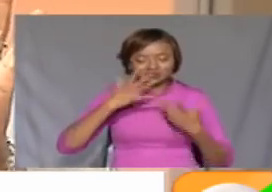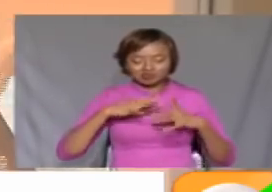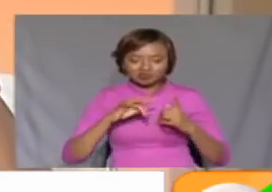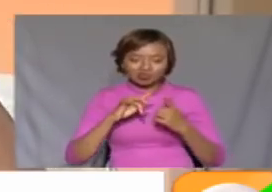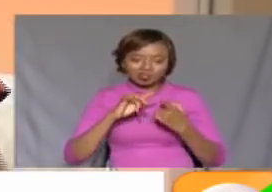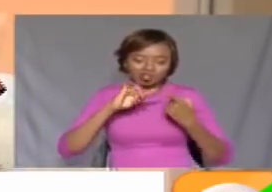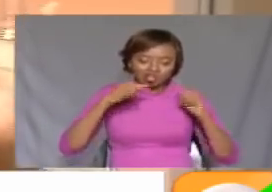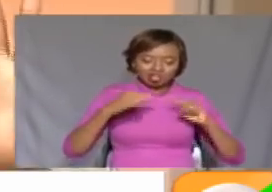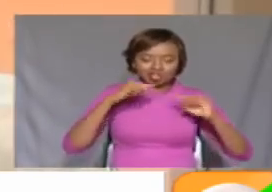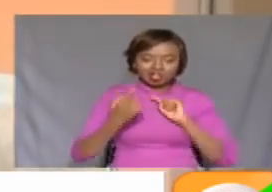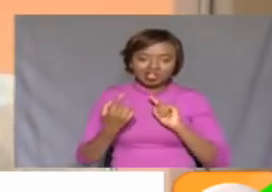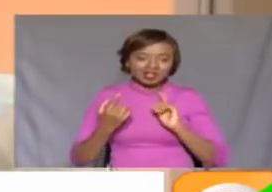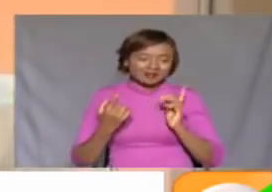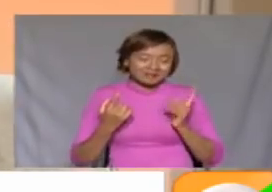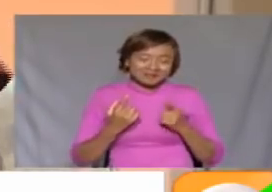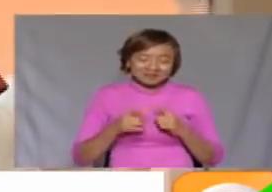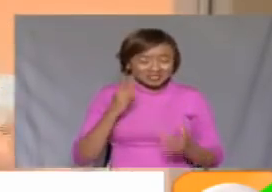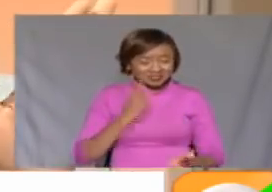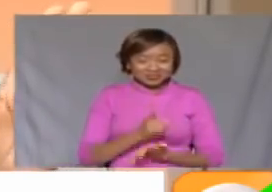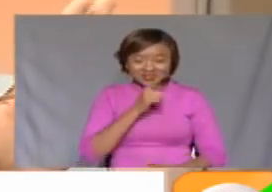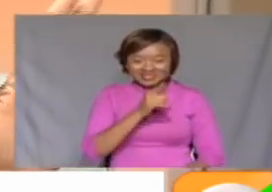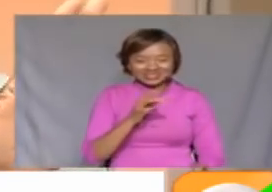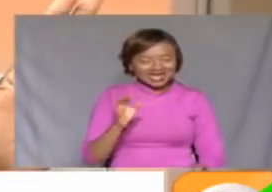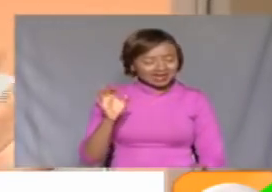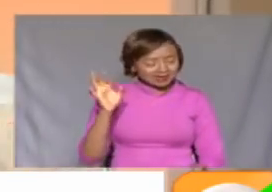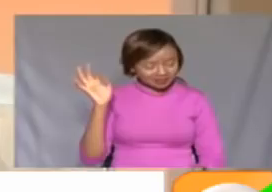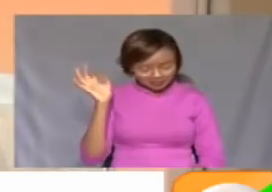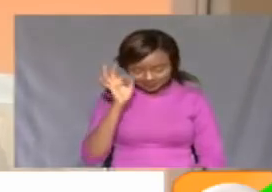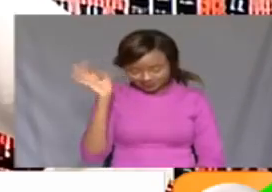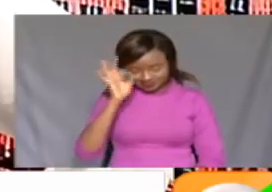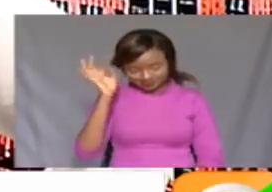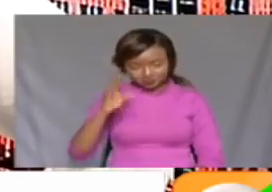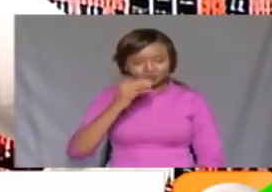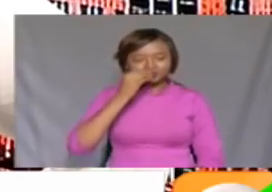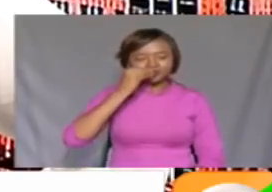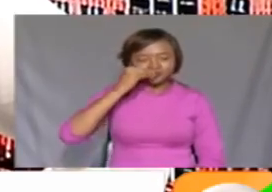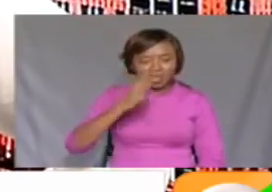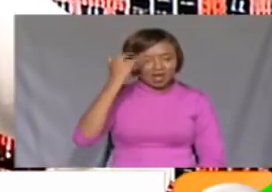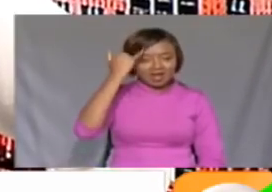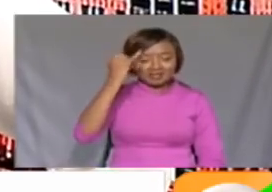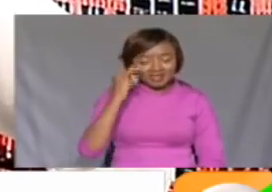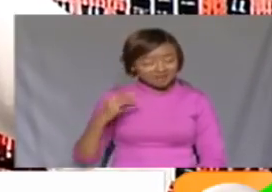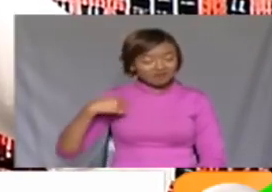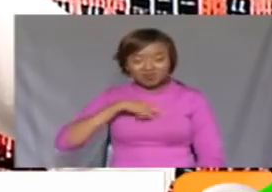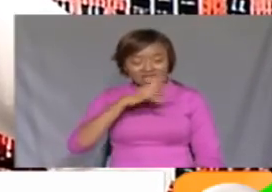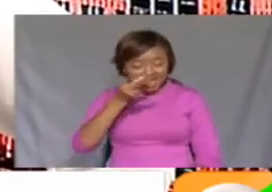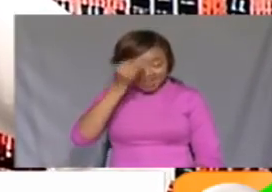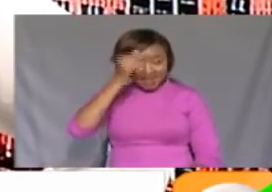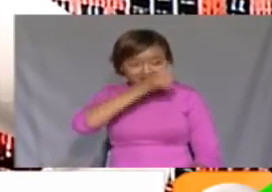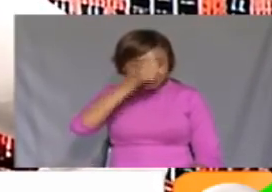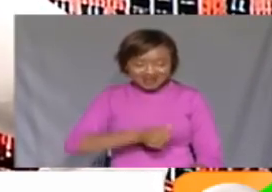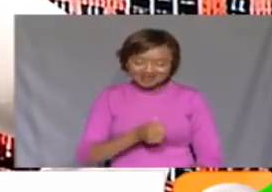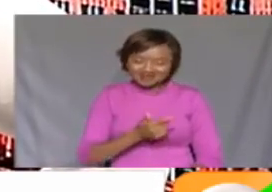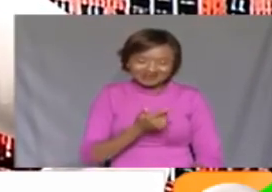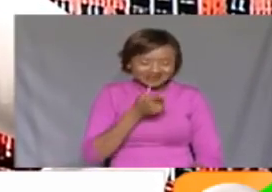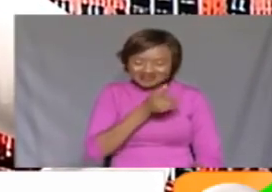things. But for me, I think this is just the most remarkable thing, Yvonne, and not there is in a good way. If we don't learn from this, I don't think we ever will. There